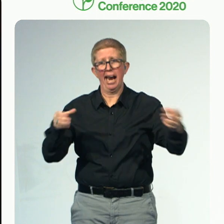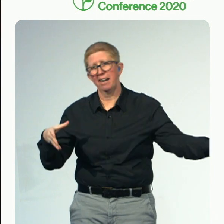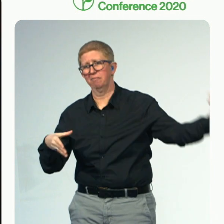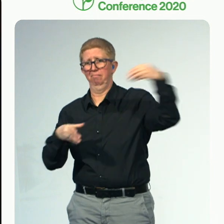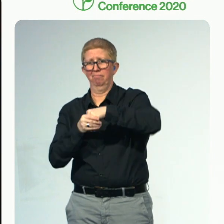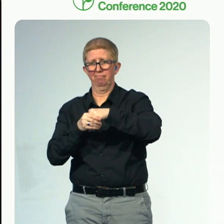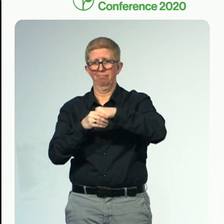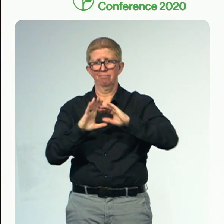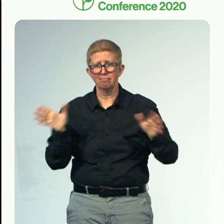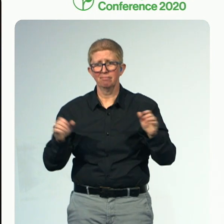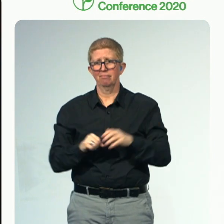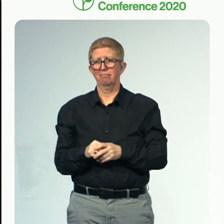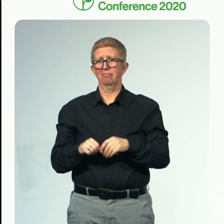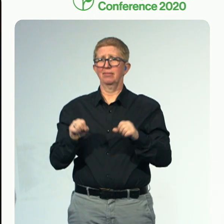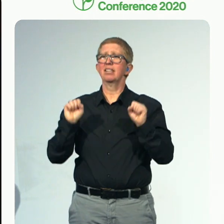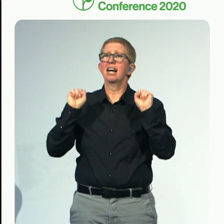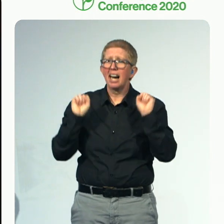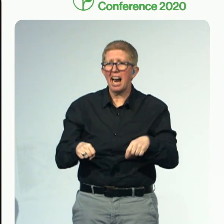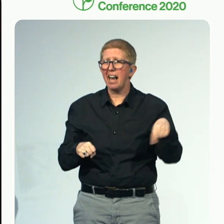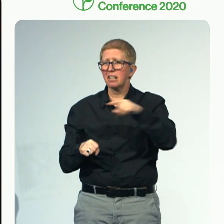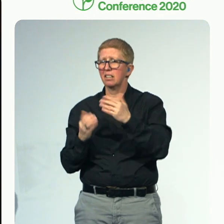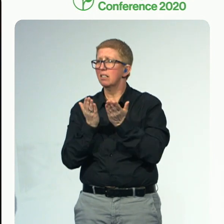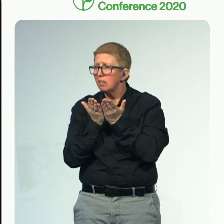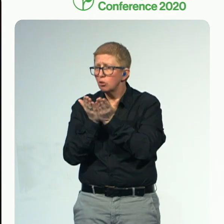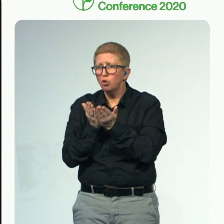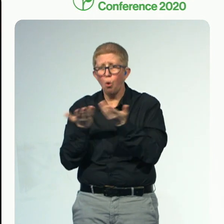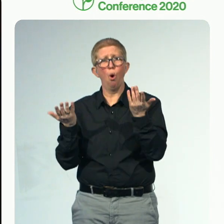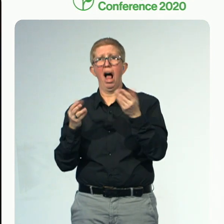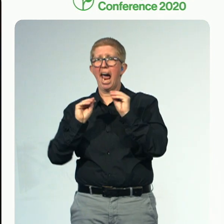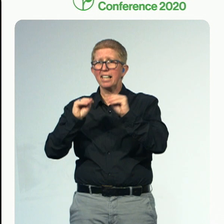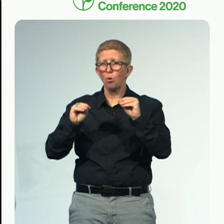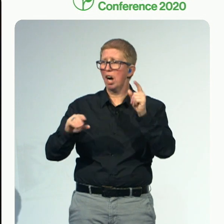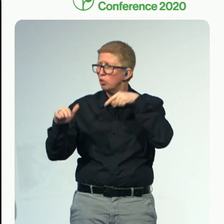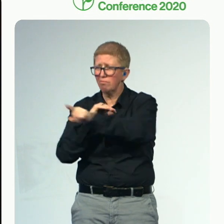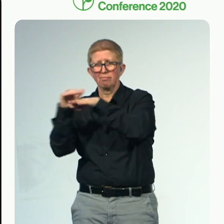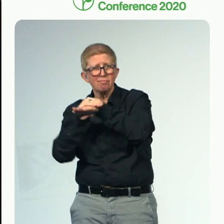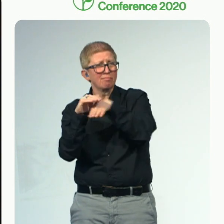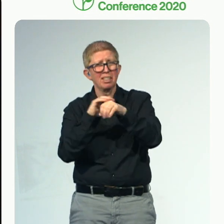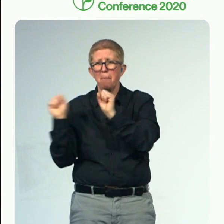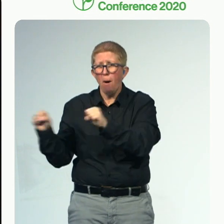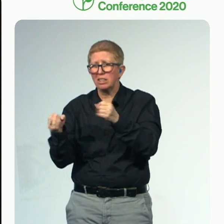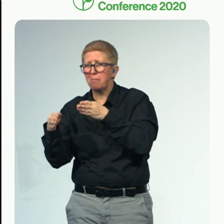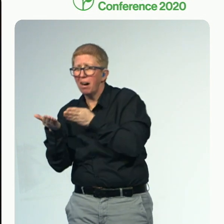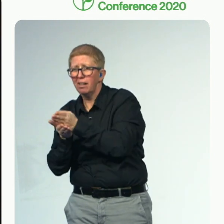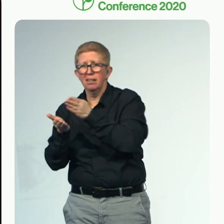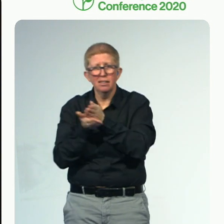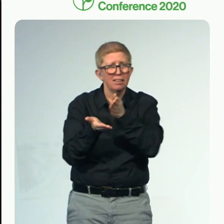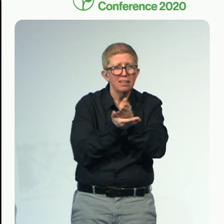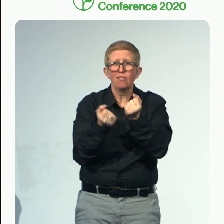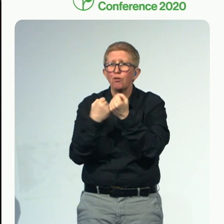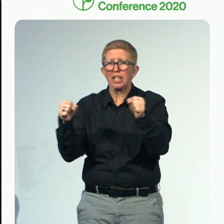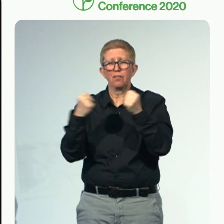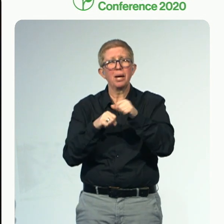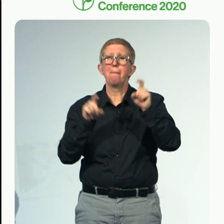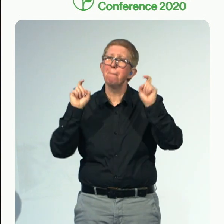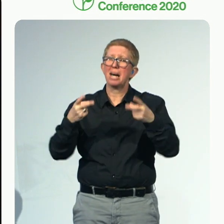can attend our educational system. That's the change of brains, and also that we